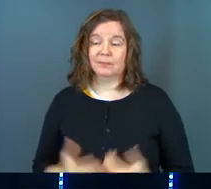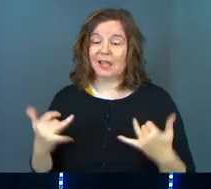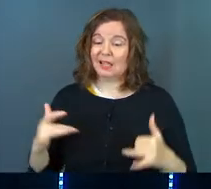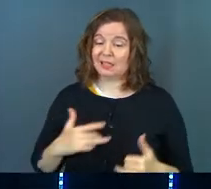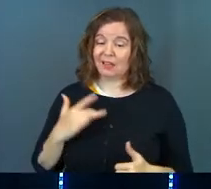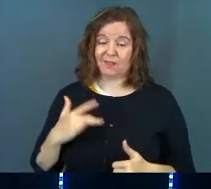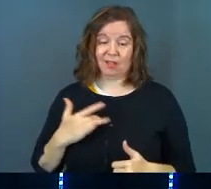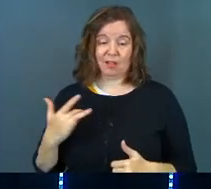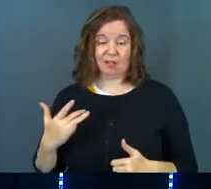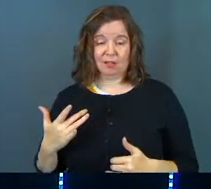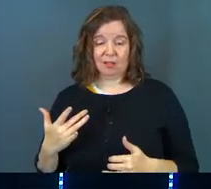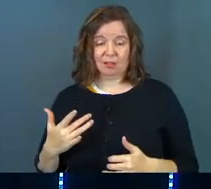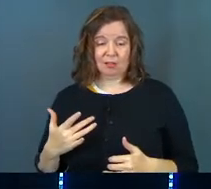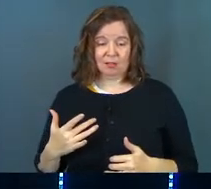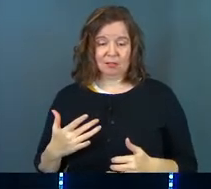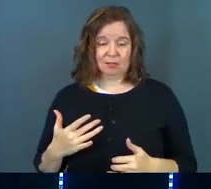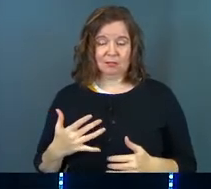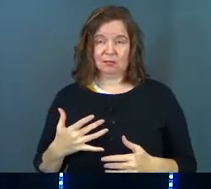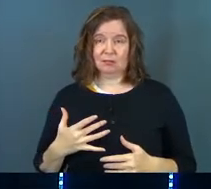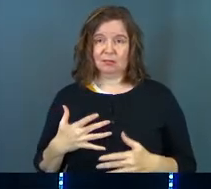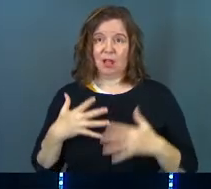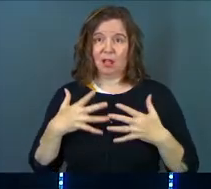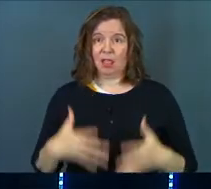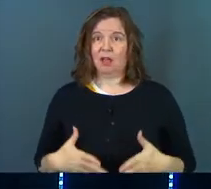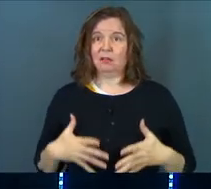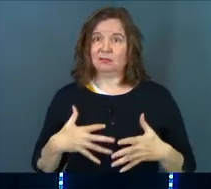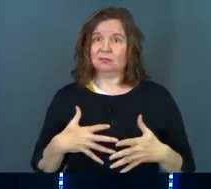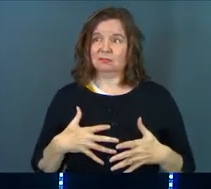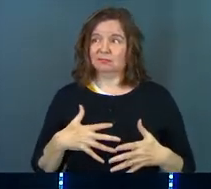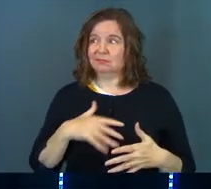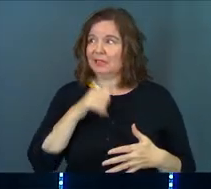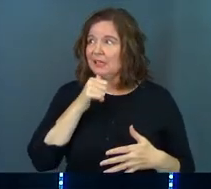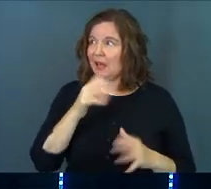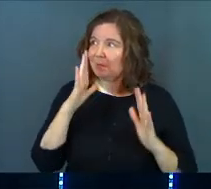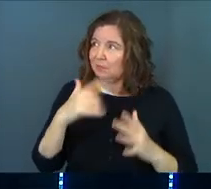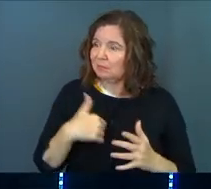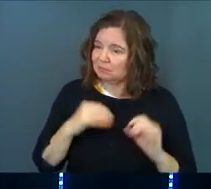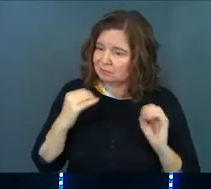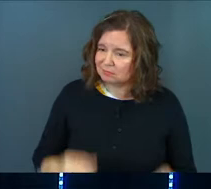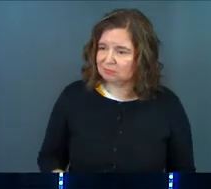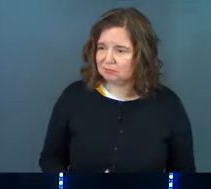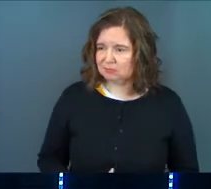I still feel left on red right now, Jesus.